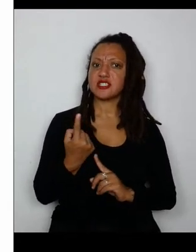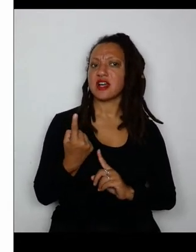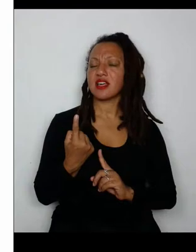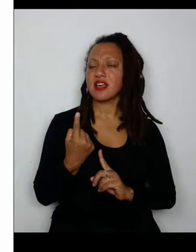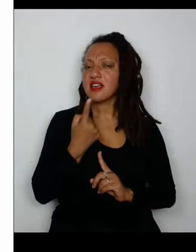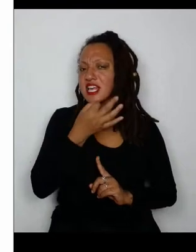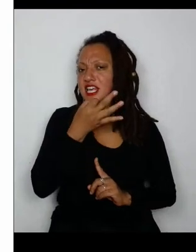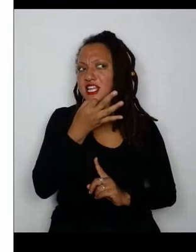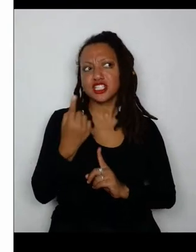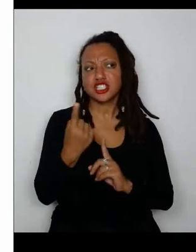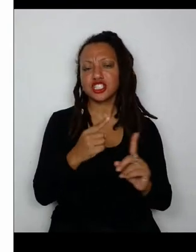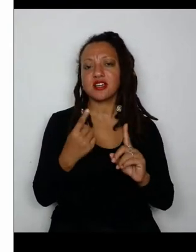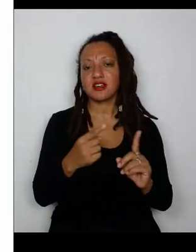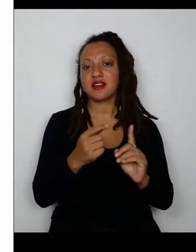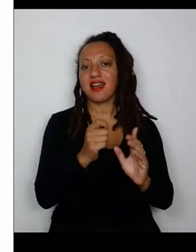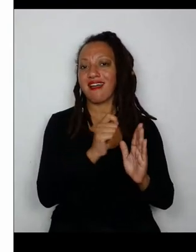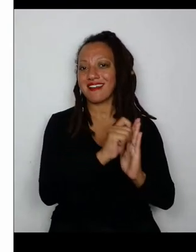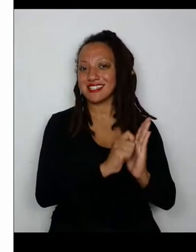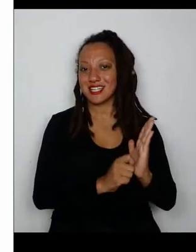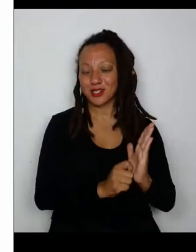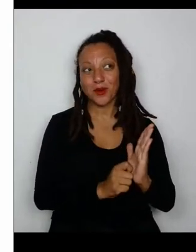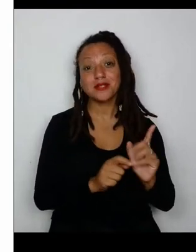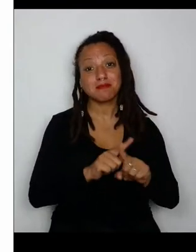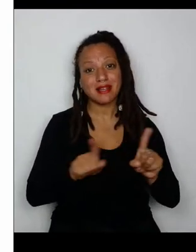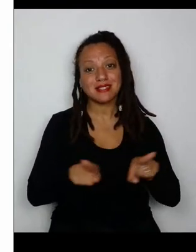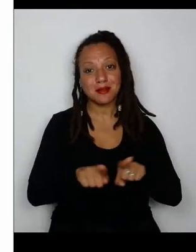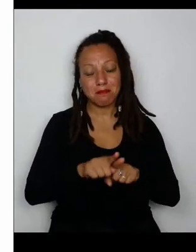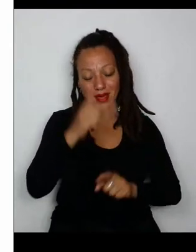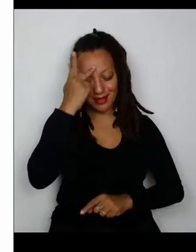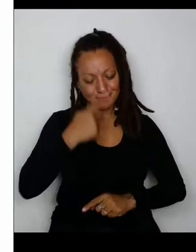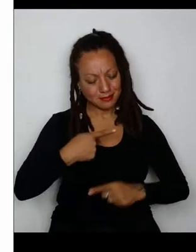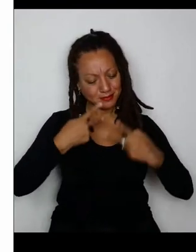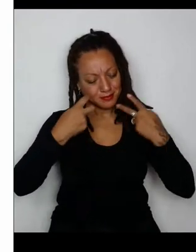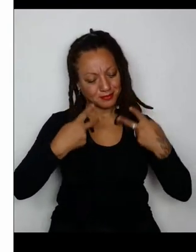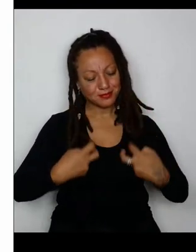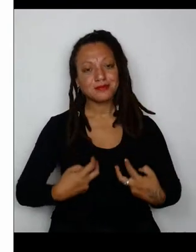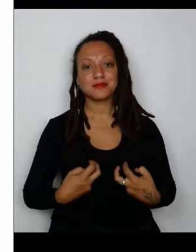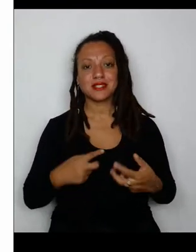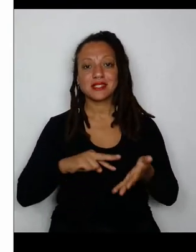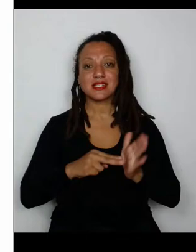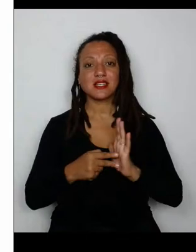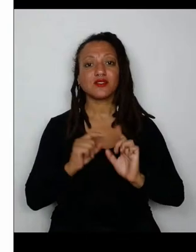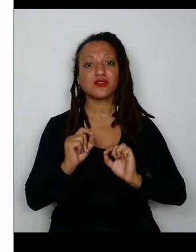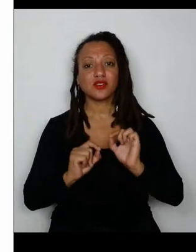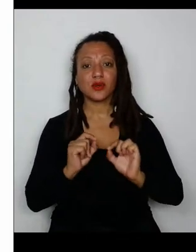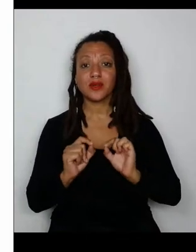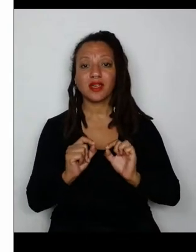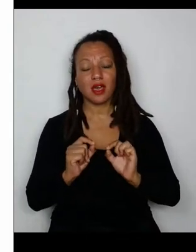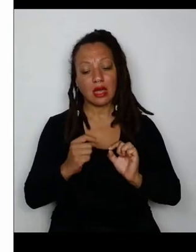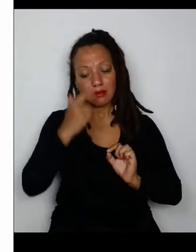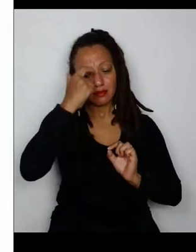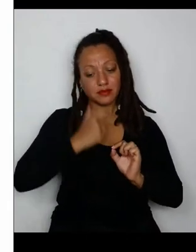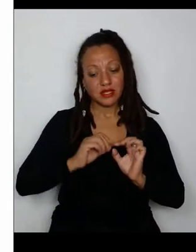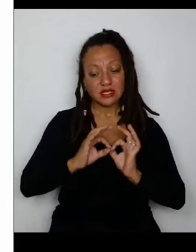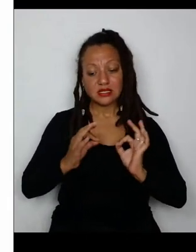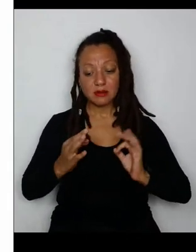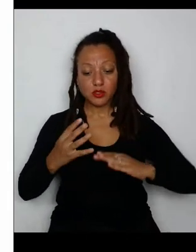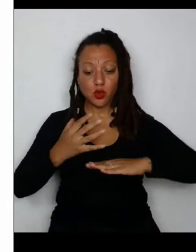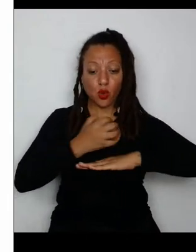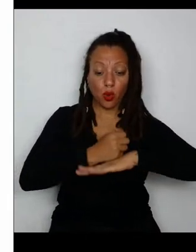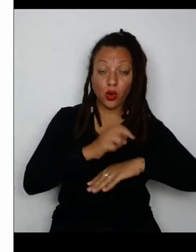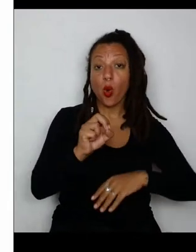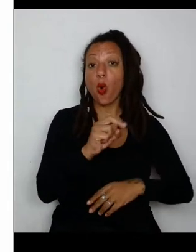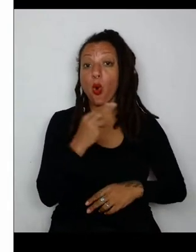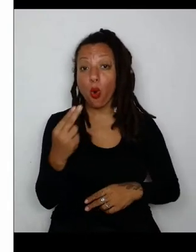parallels his status as a self-styled simple colonist or civilized savage who rejects imperialism